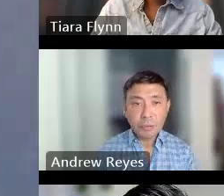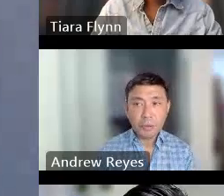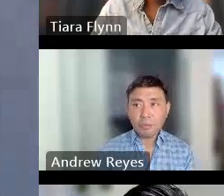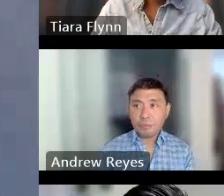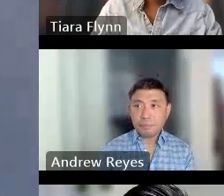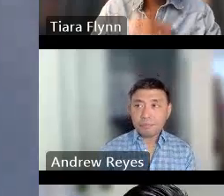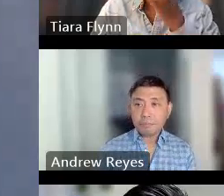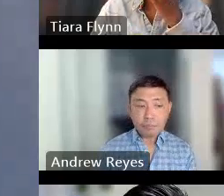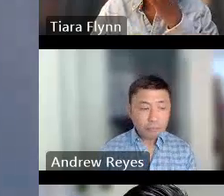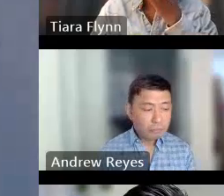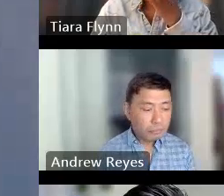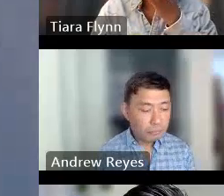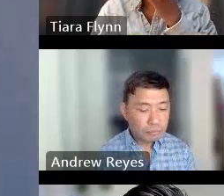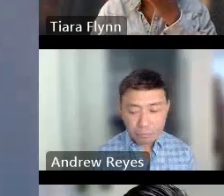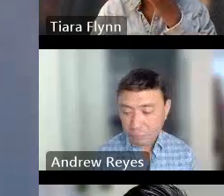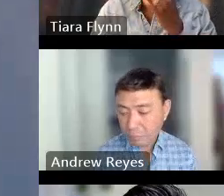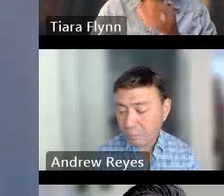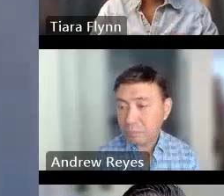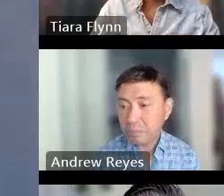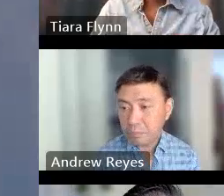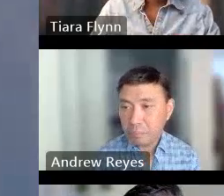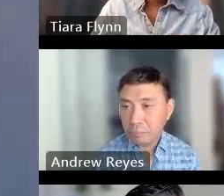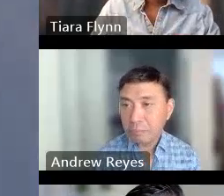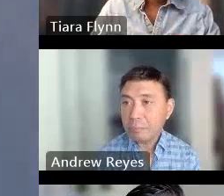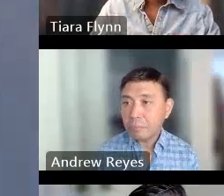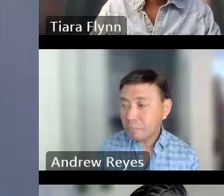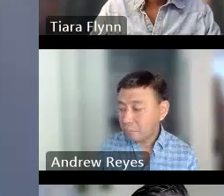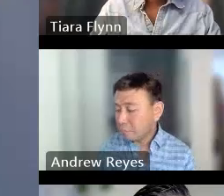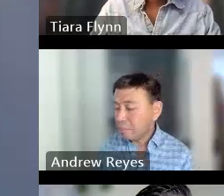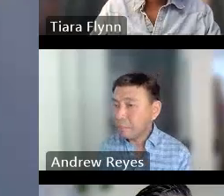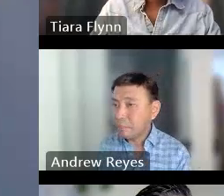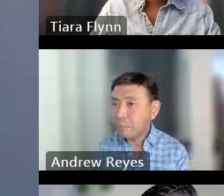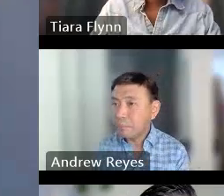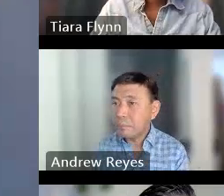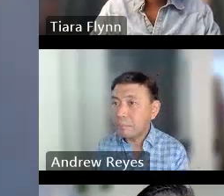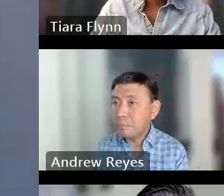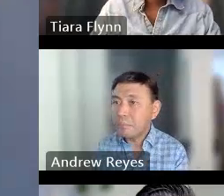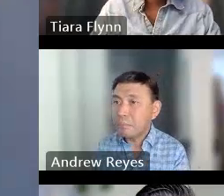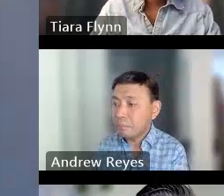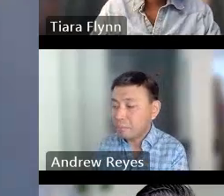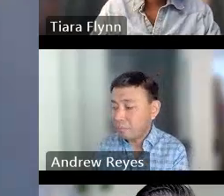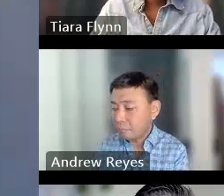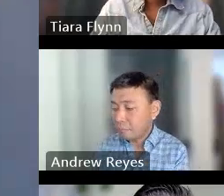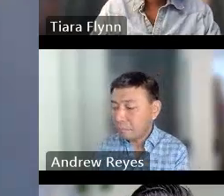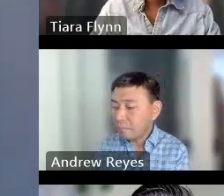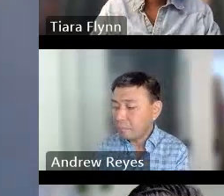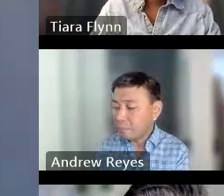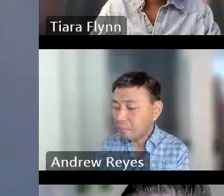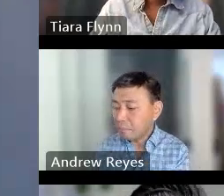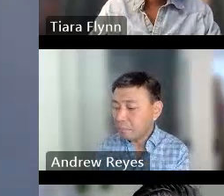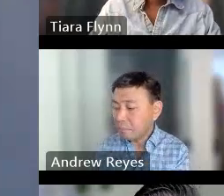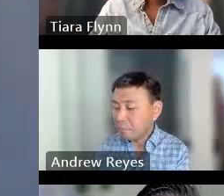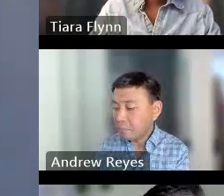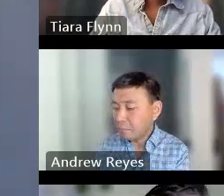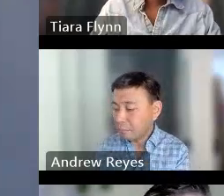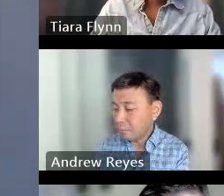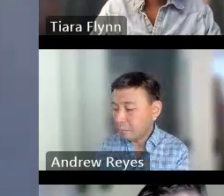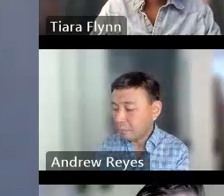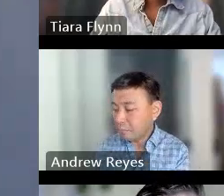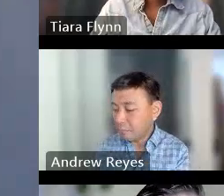telephones be silenced during the meeting, and that for anyone who is speaking, that you state your name each time that you